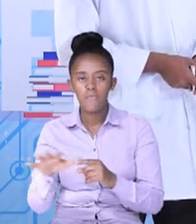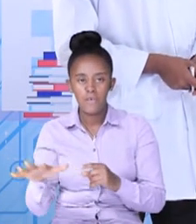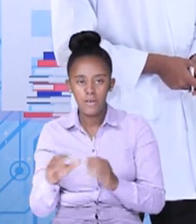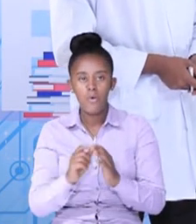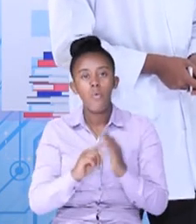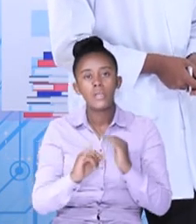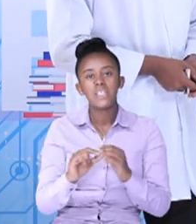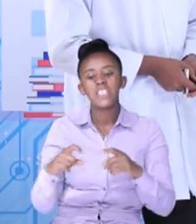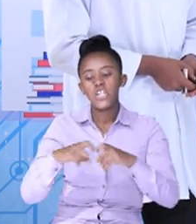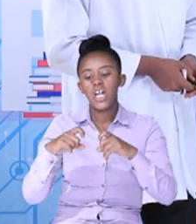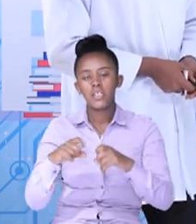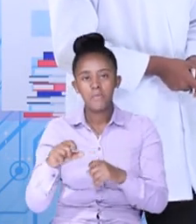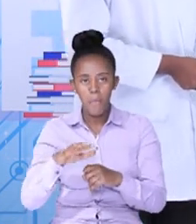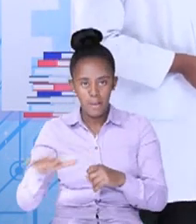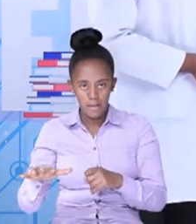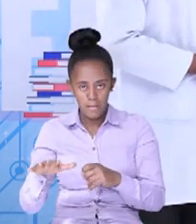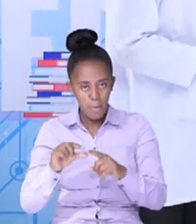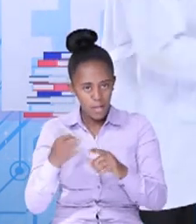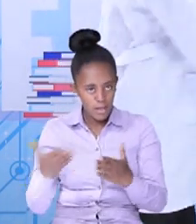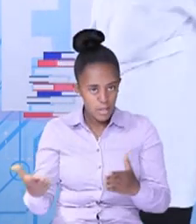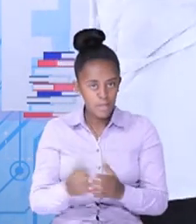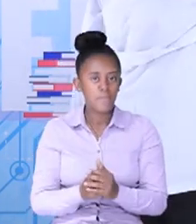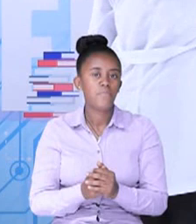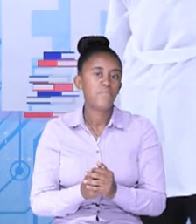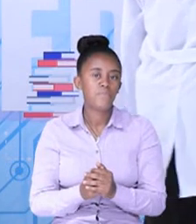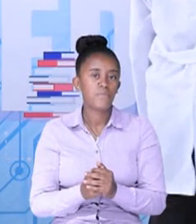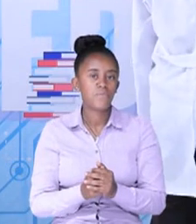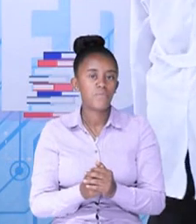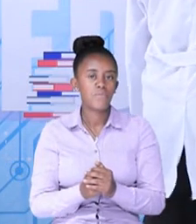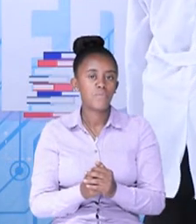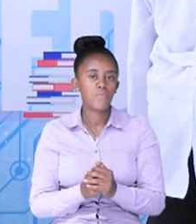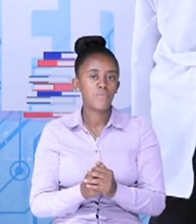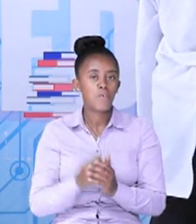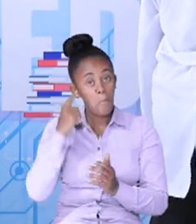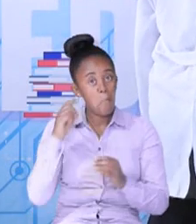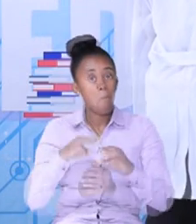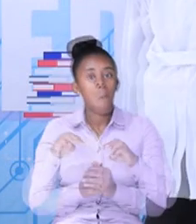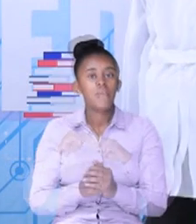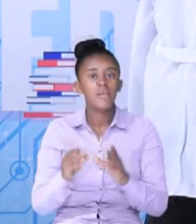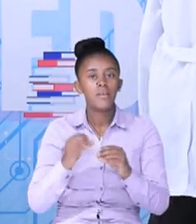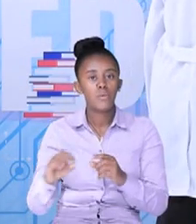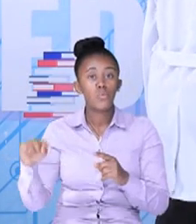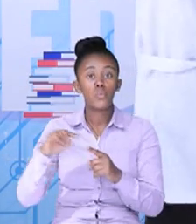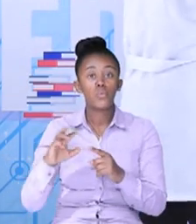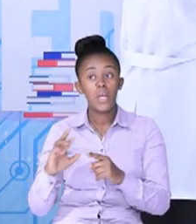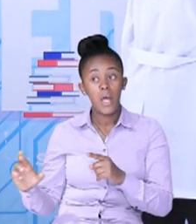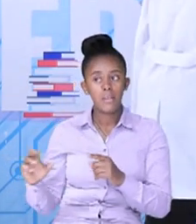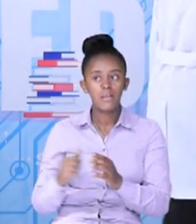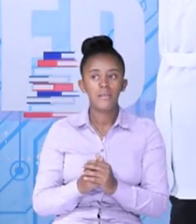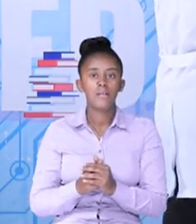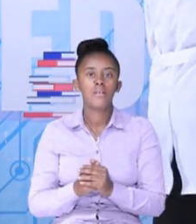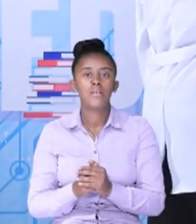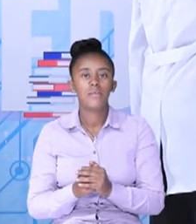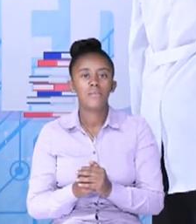the charged particle? Well, let's try to see. Suppose you have a magnetic field which is acting to the right, like this. Let's take